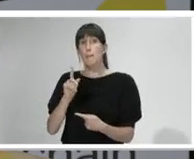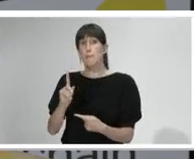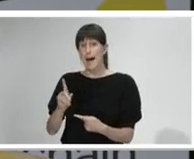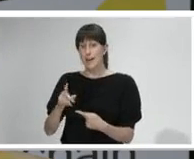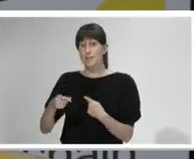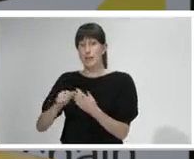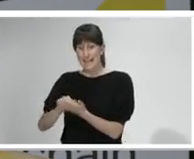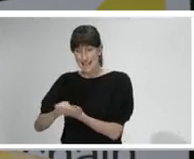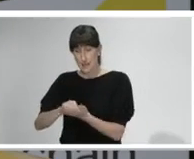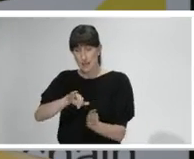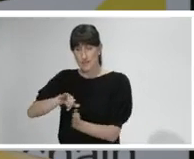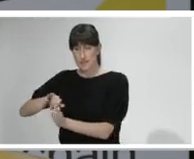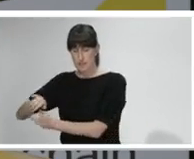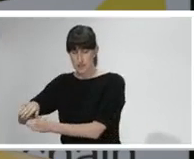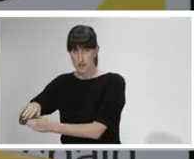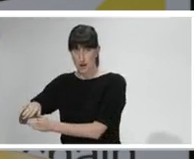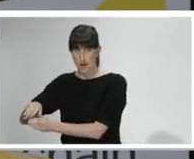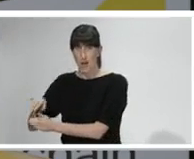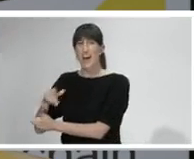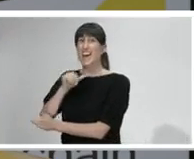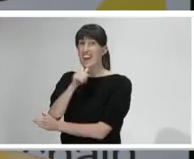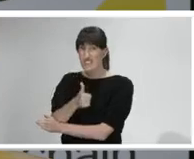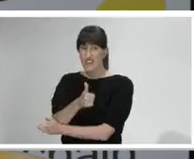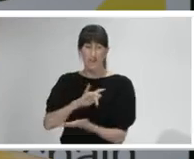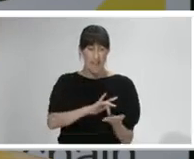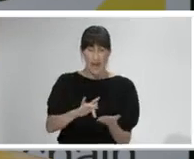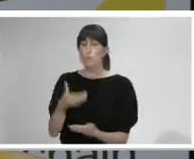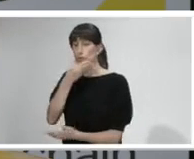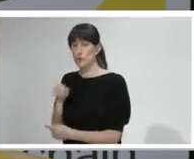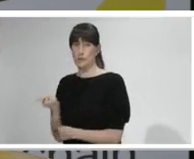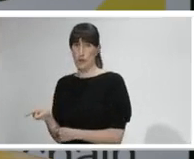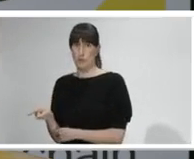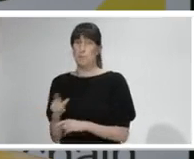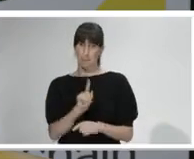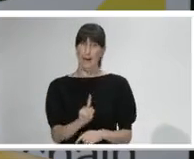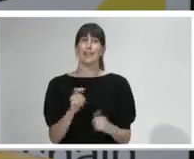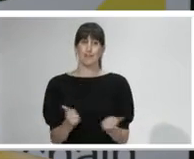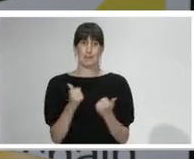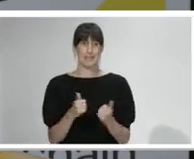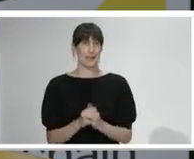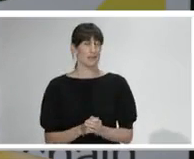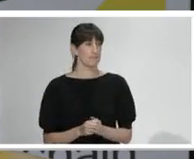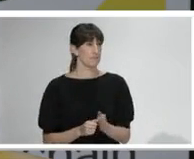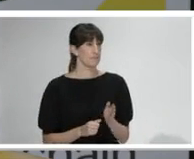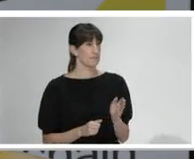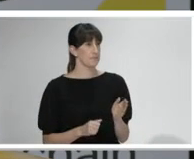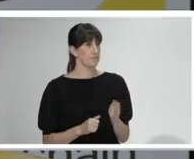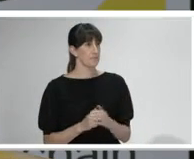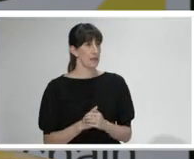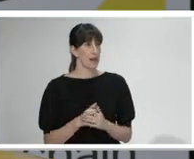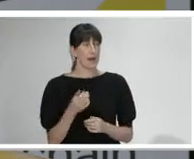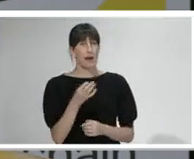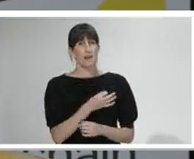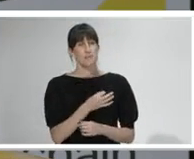new N95 masks every time they need to use them. DHB managers who are at fault with regards to not allowing staff to wear masks when they want